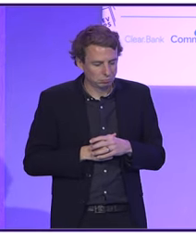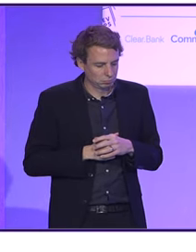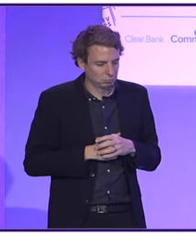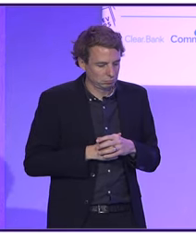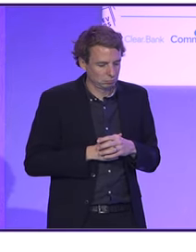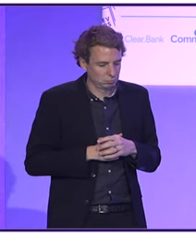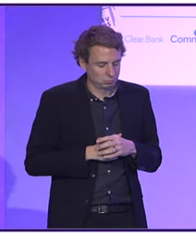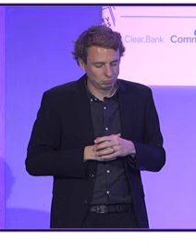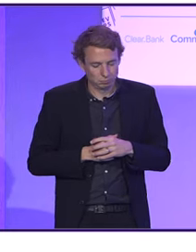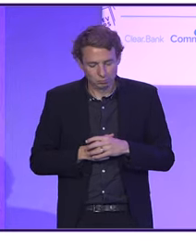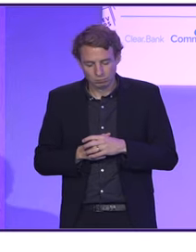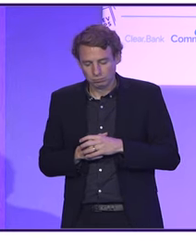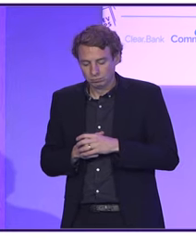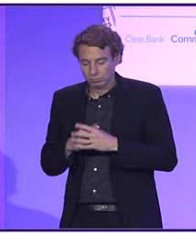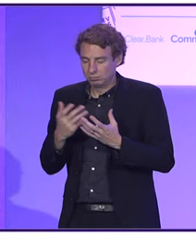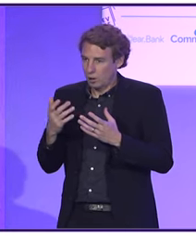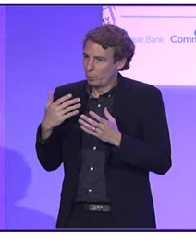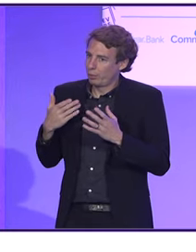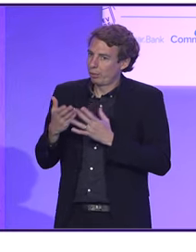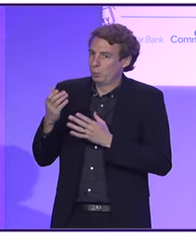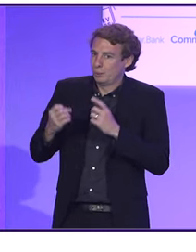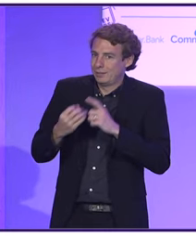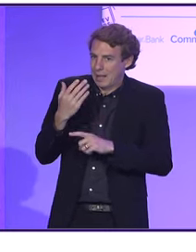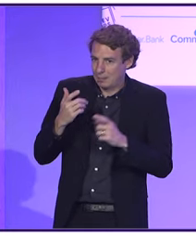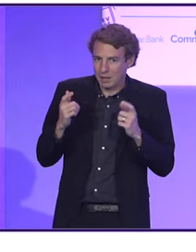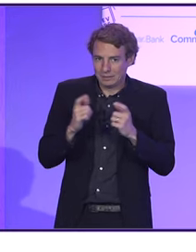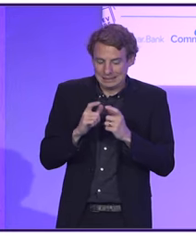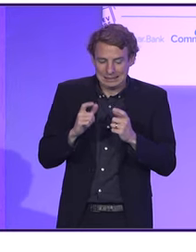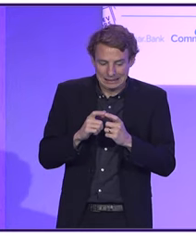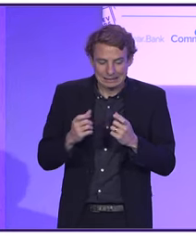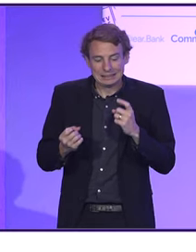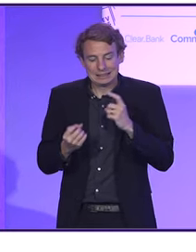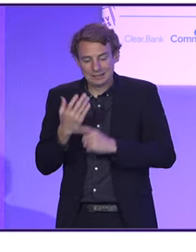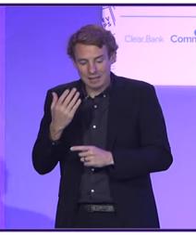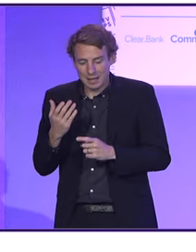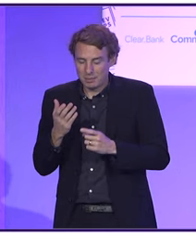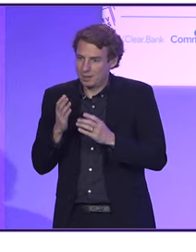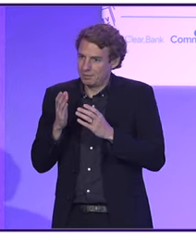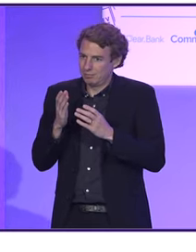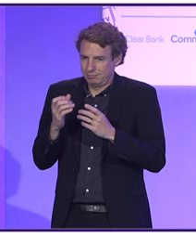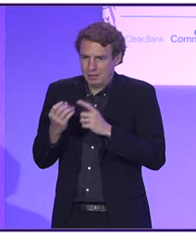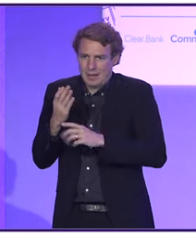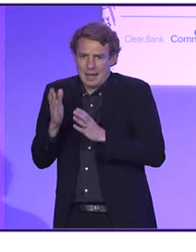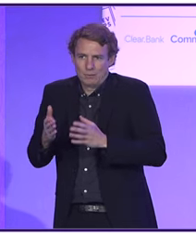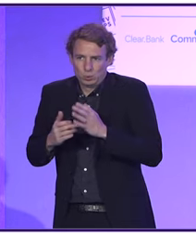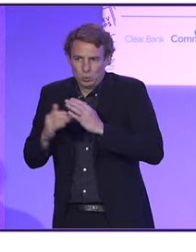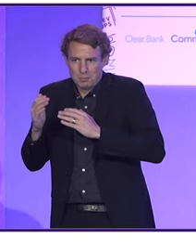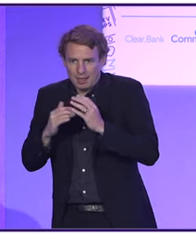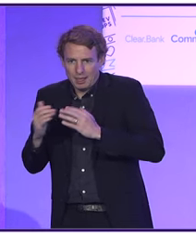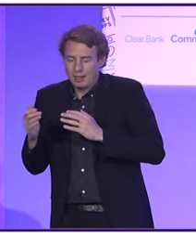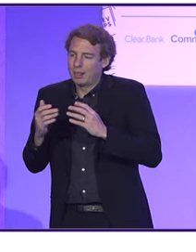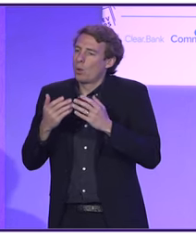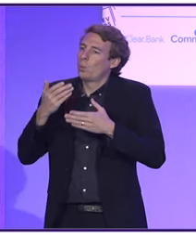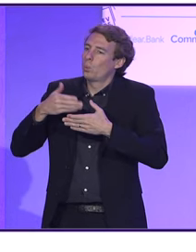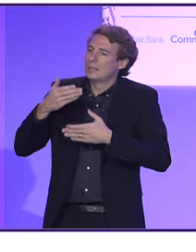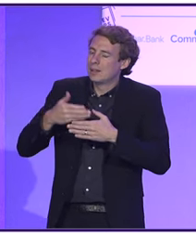So during the development of a specific ticket, the developer will have to build it. They do it for both Windows and Android.